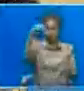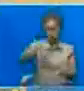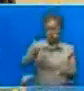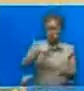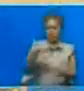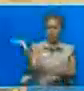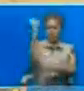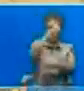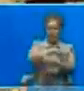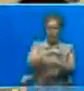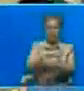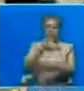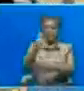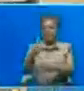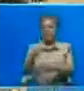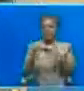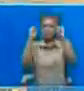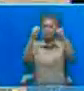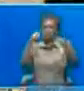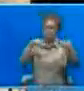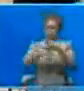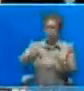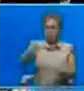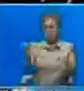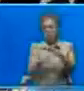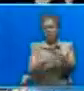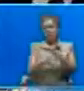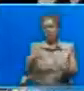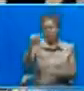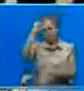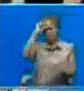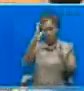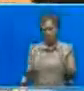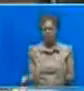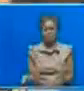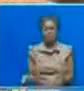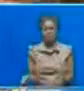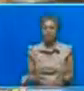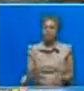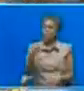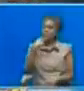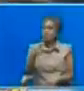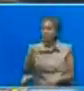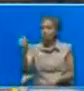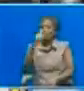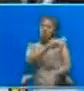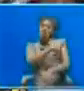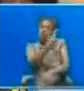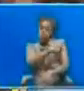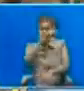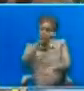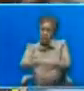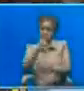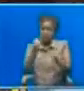day after an irate crowd attacked the County Deputy Governor, Bernard Kiala. Kiala had gone to the hospital to pick up